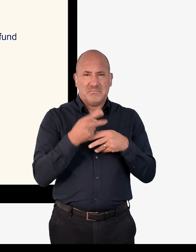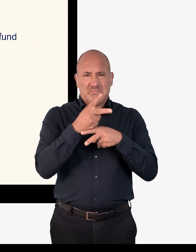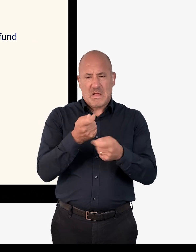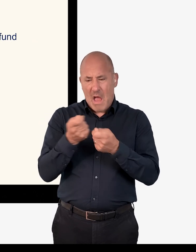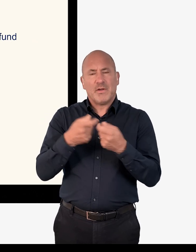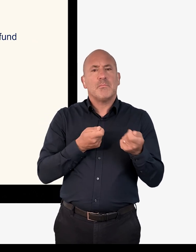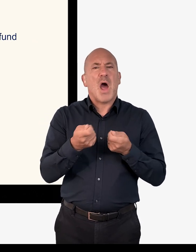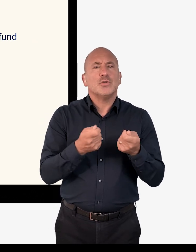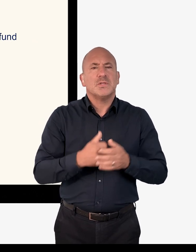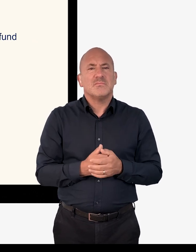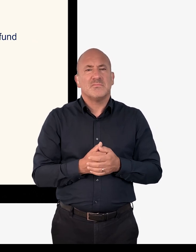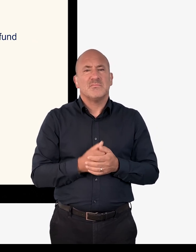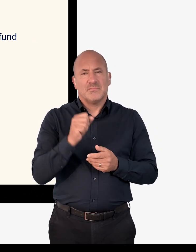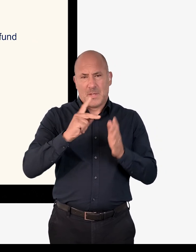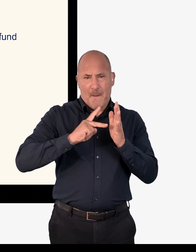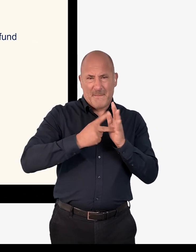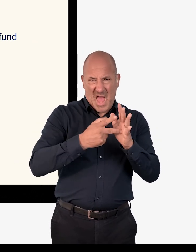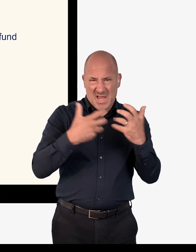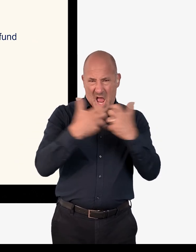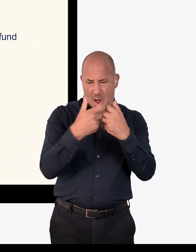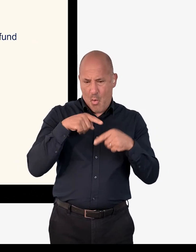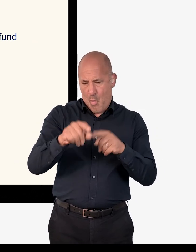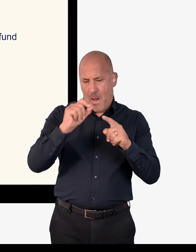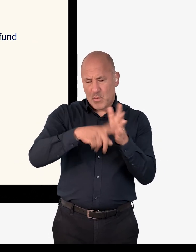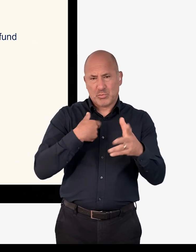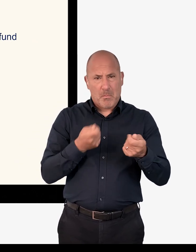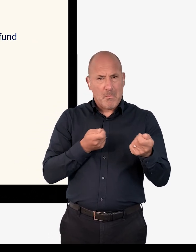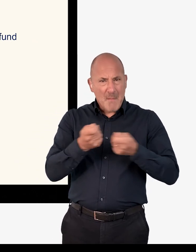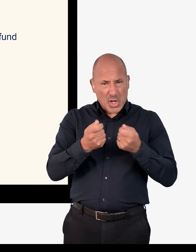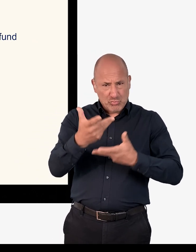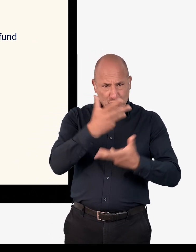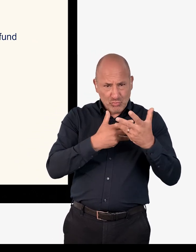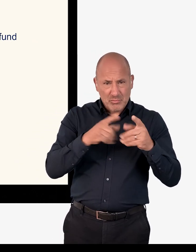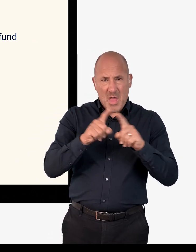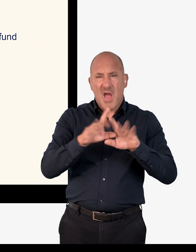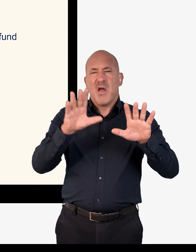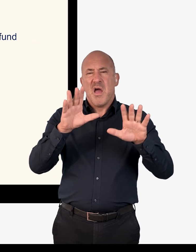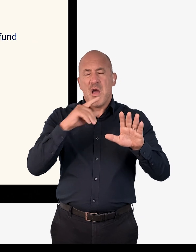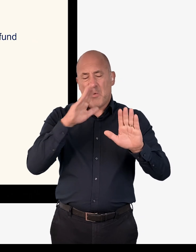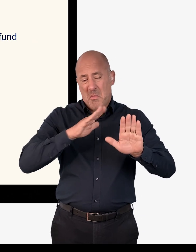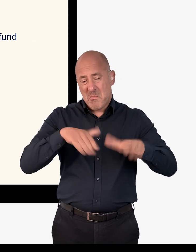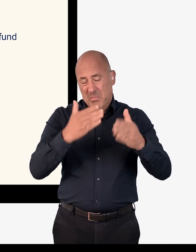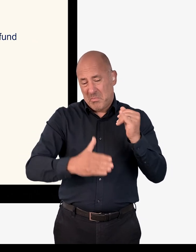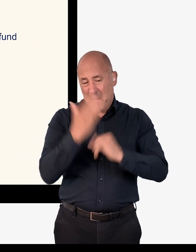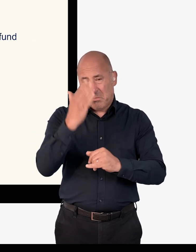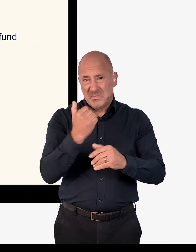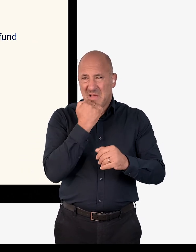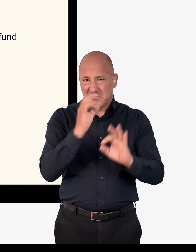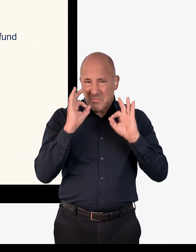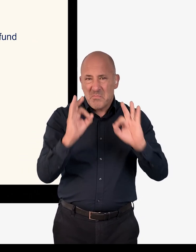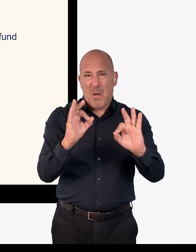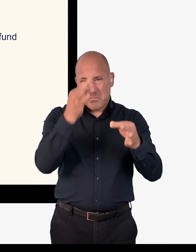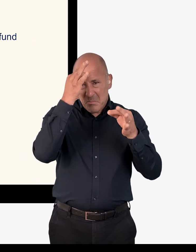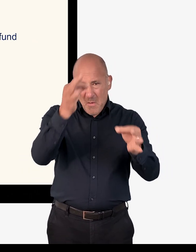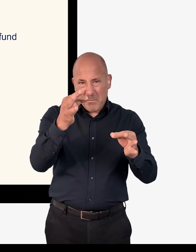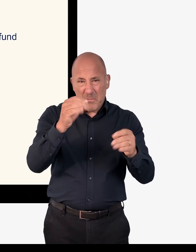Governance and management. Set out your plans for managing the project, including how you will ensure it's delivered on